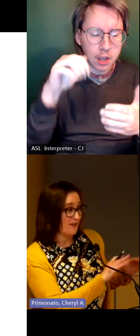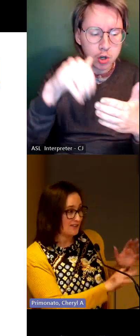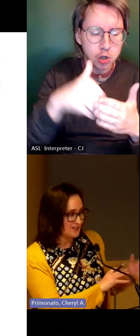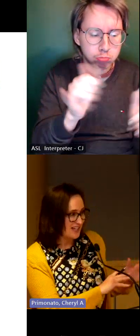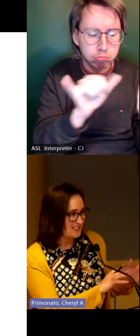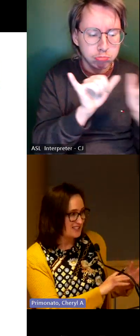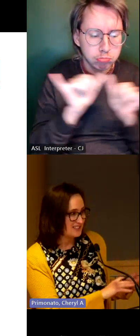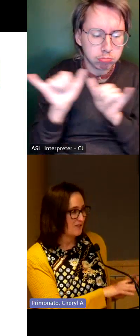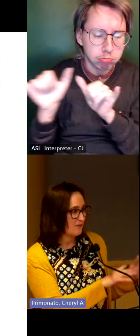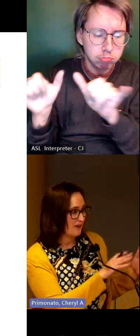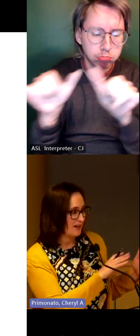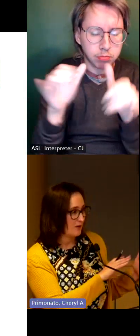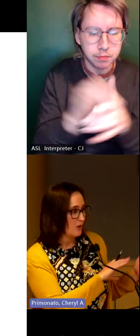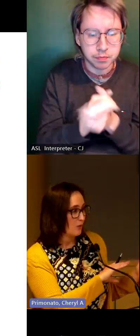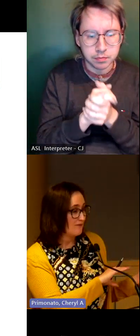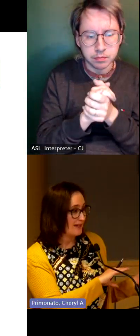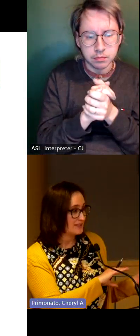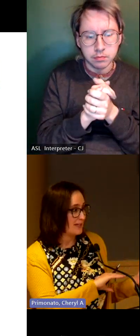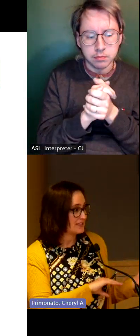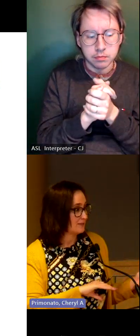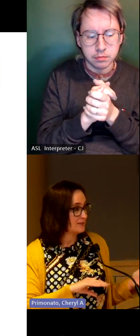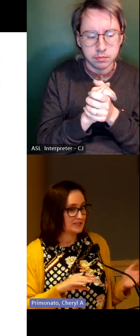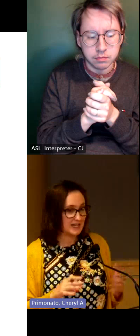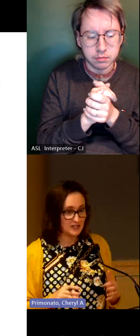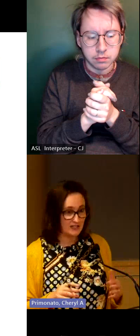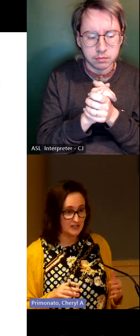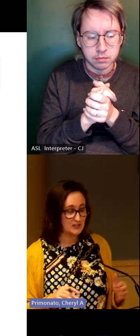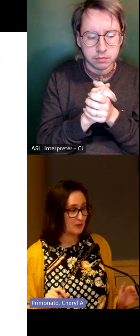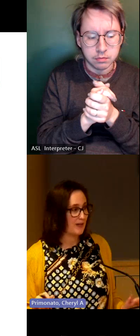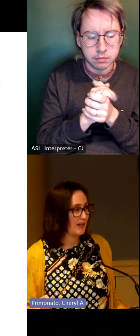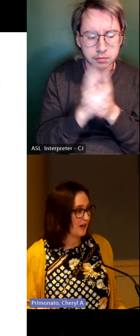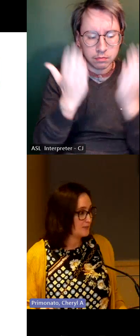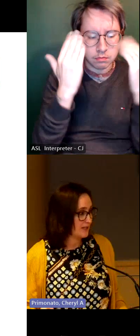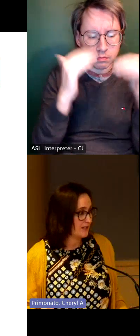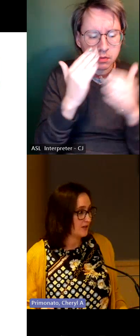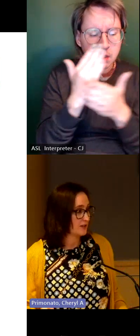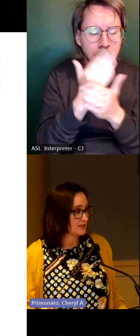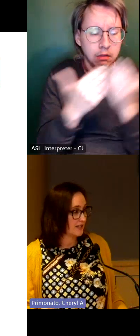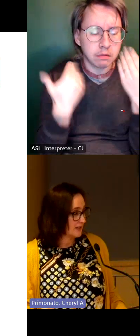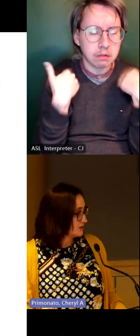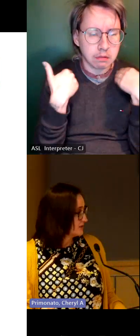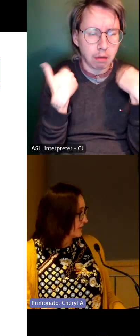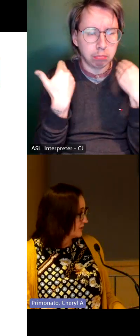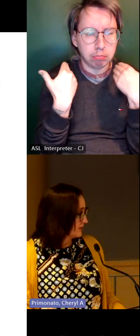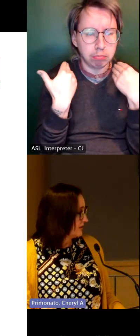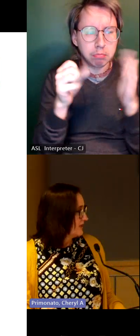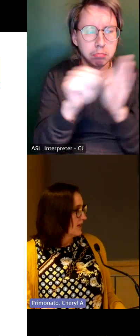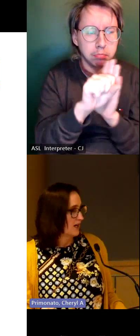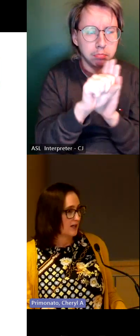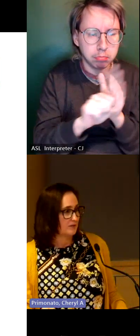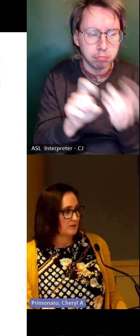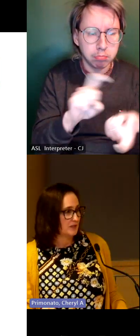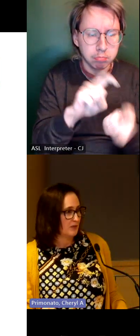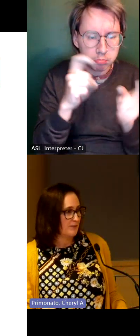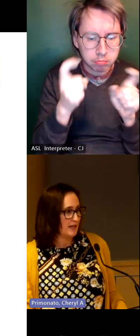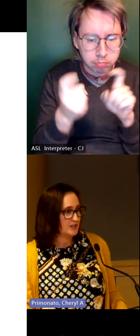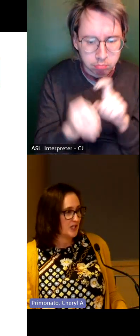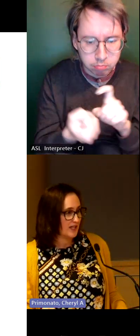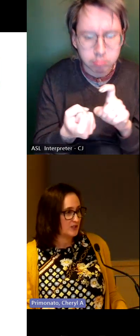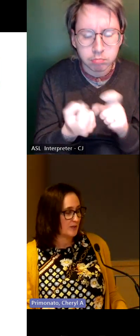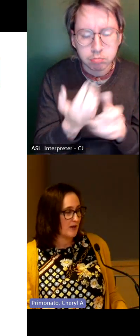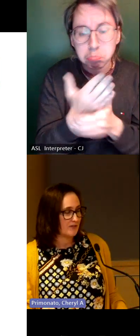of all of the federal changes, we've had to make some state changes. So we updated our state legislation.